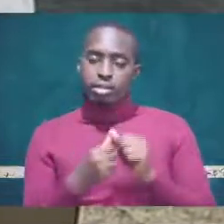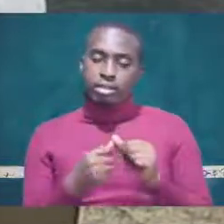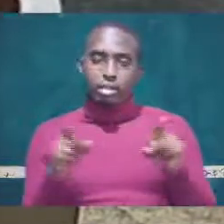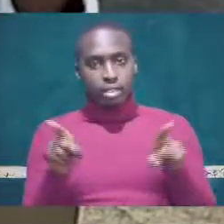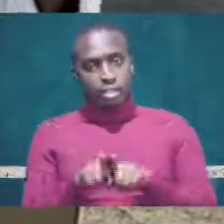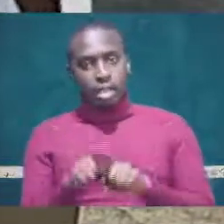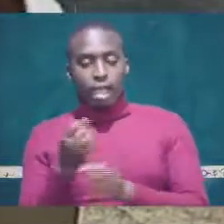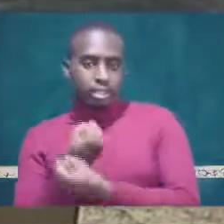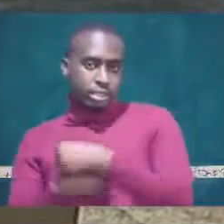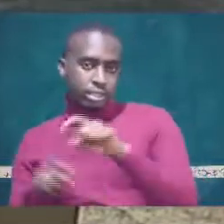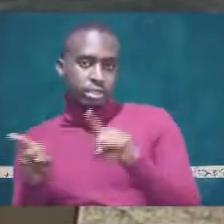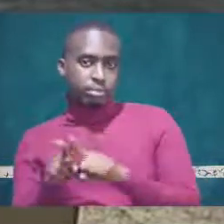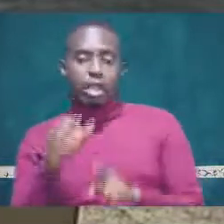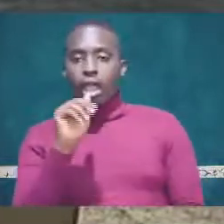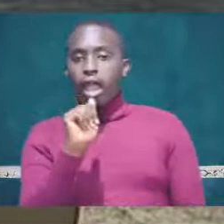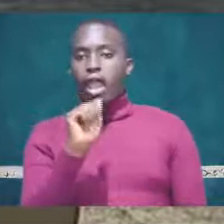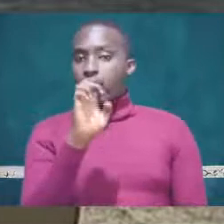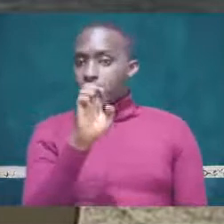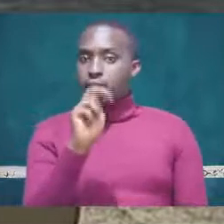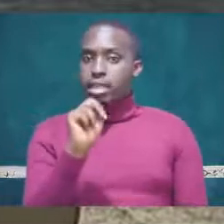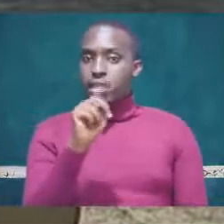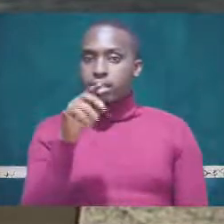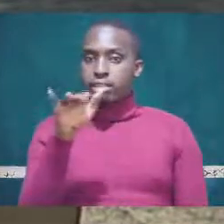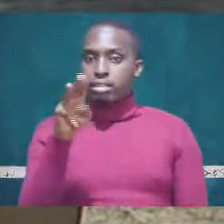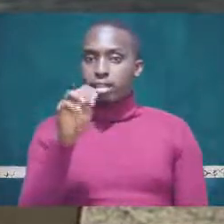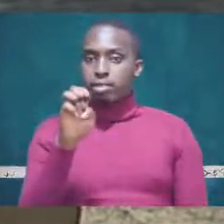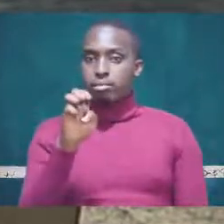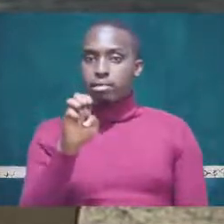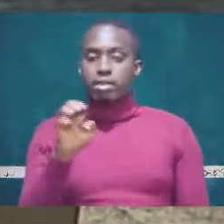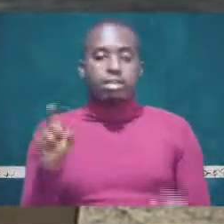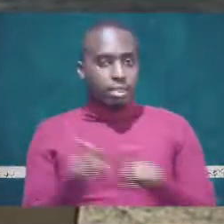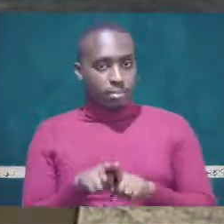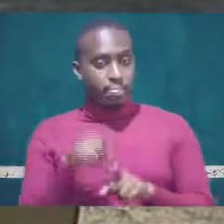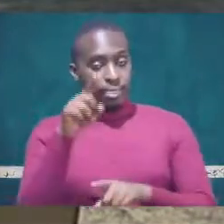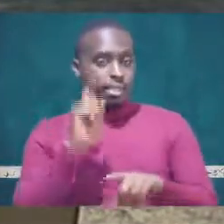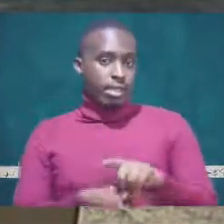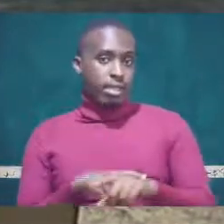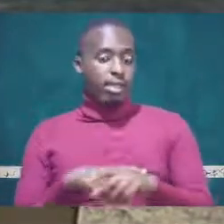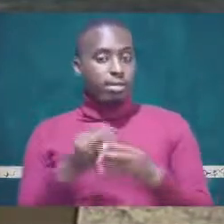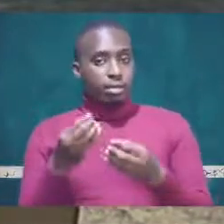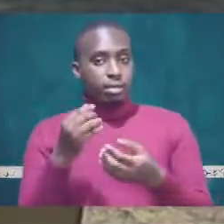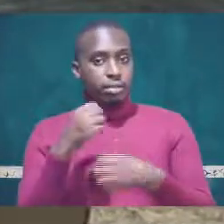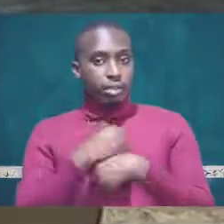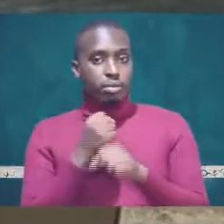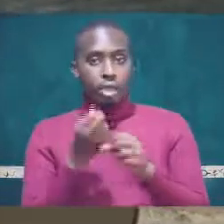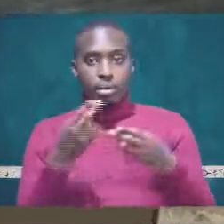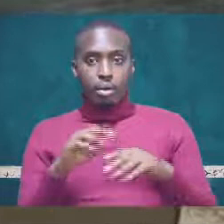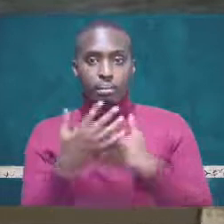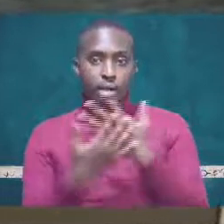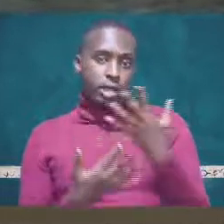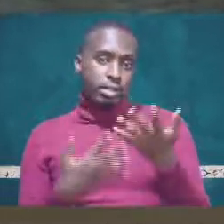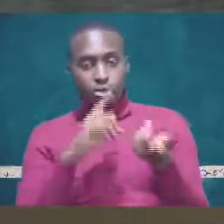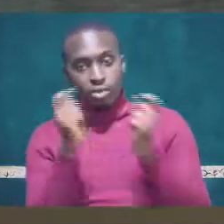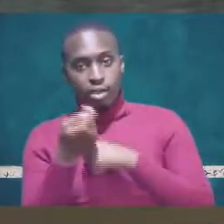is active when an enzyme which is called the thrombokinase is released. And that one will cause the blood to